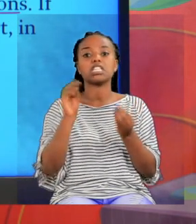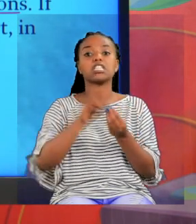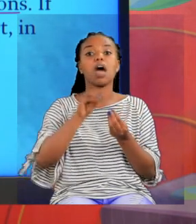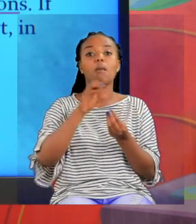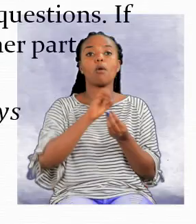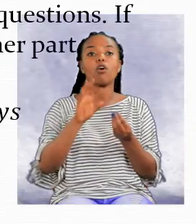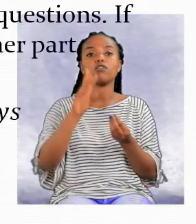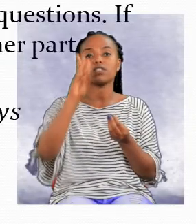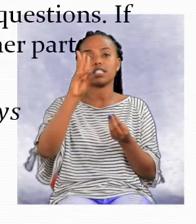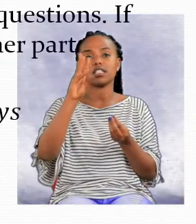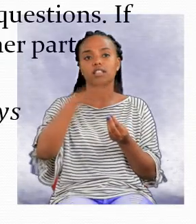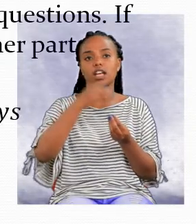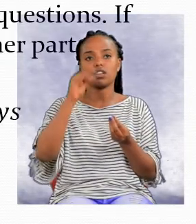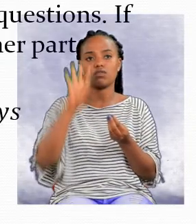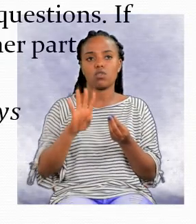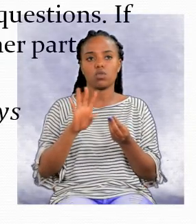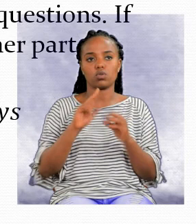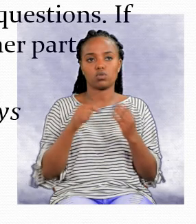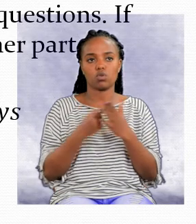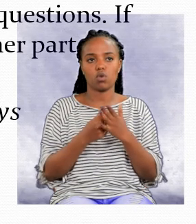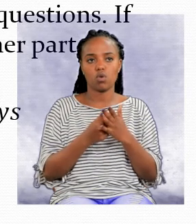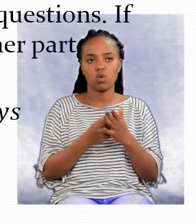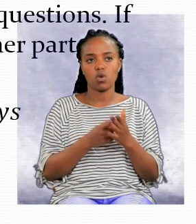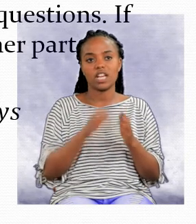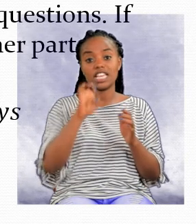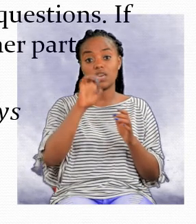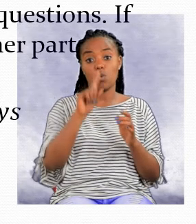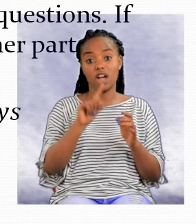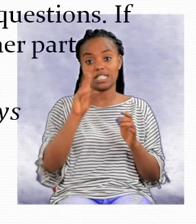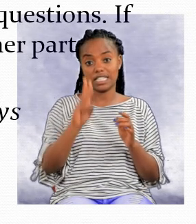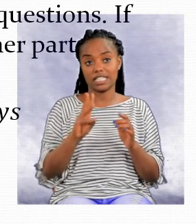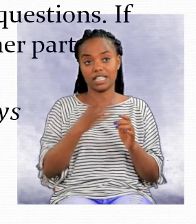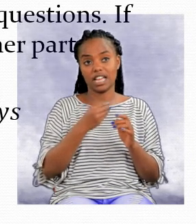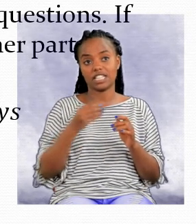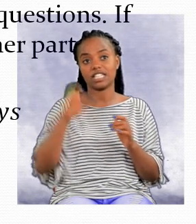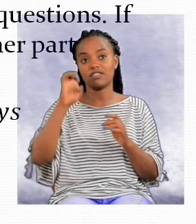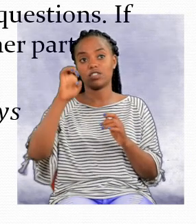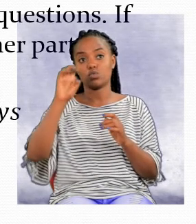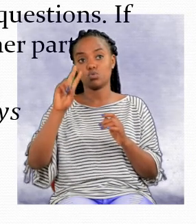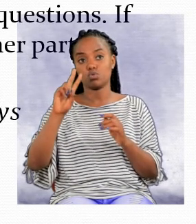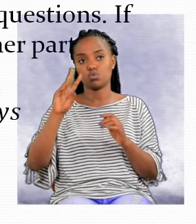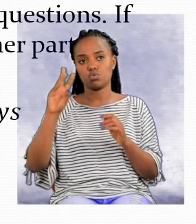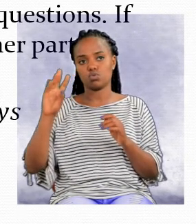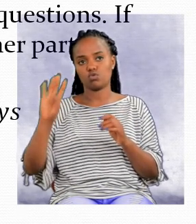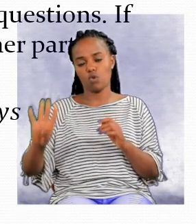6 and 4. Therefore, event 1, 6 different ways, event 2, 4 different ways.